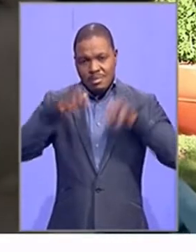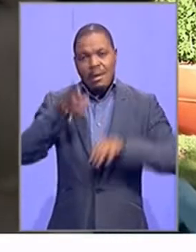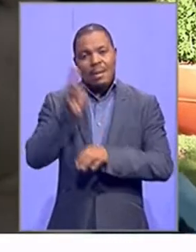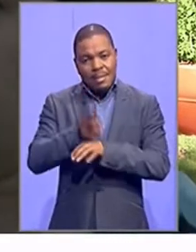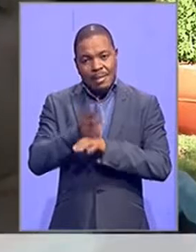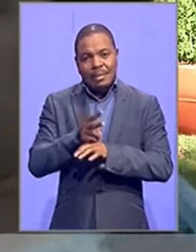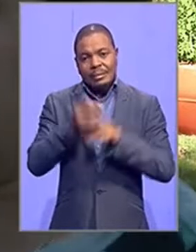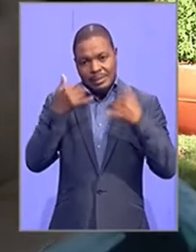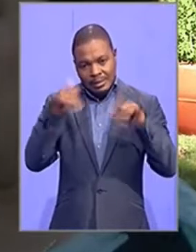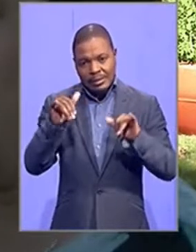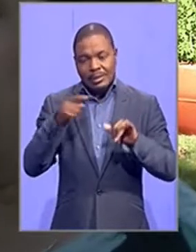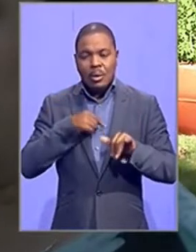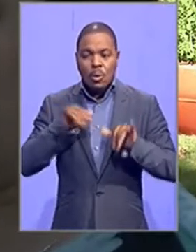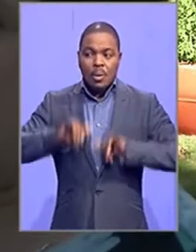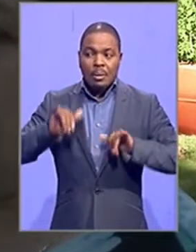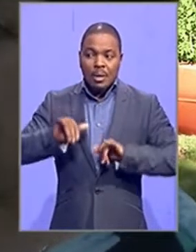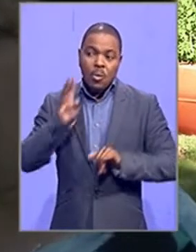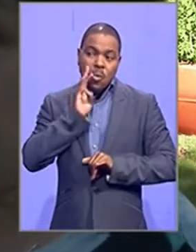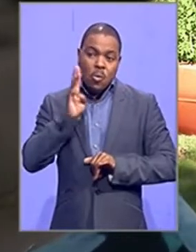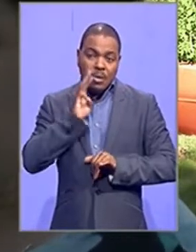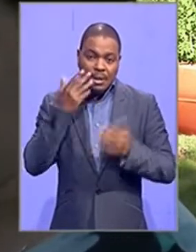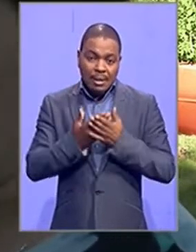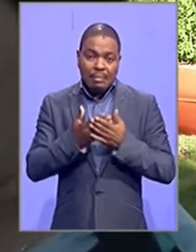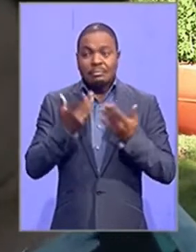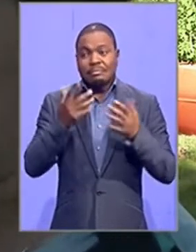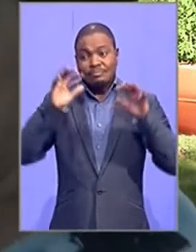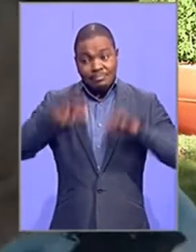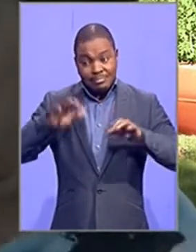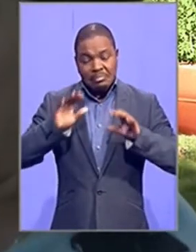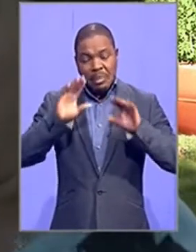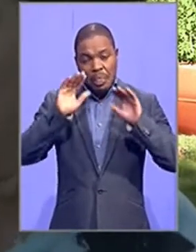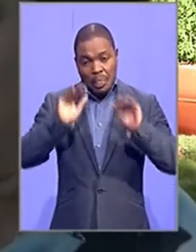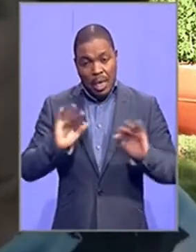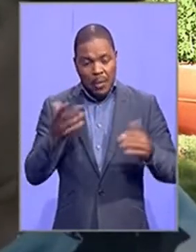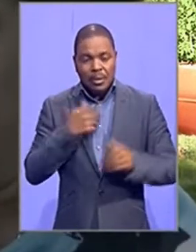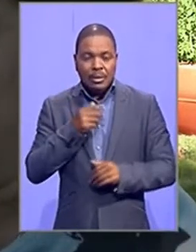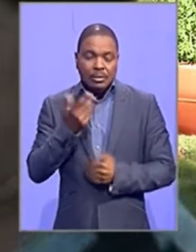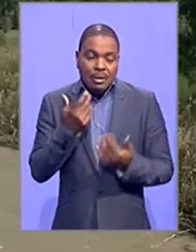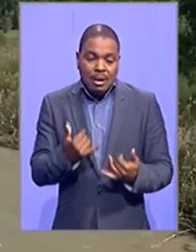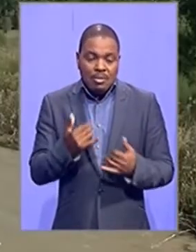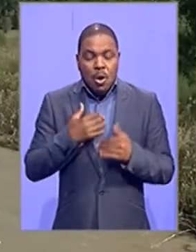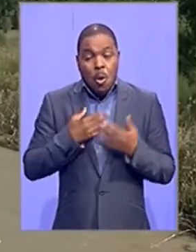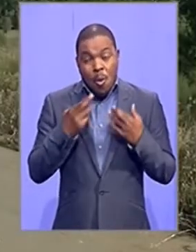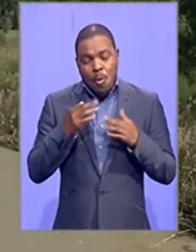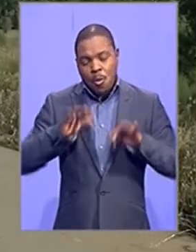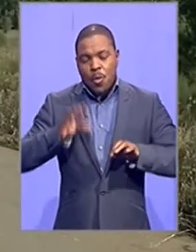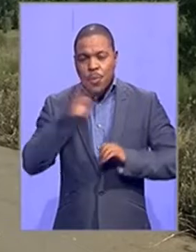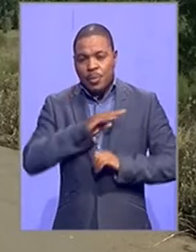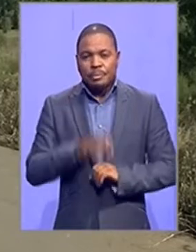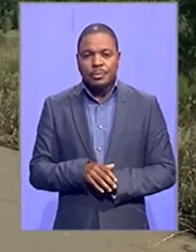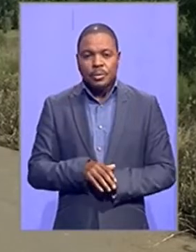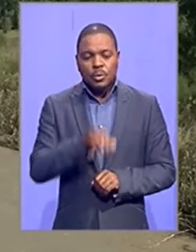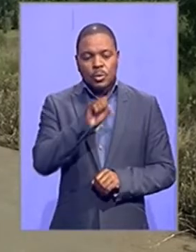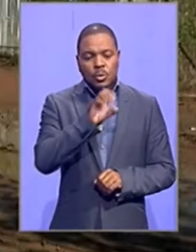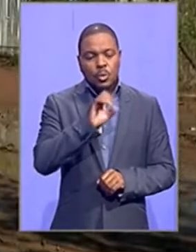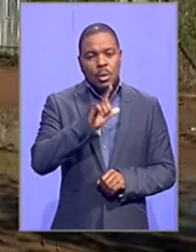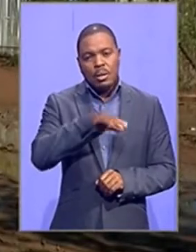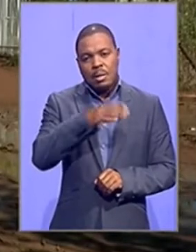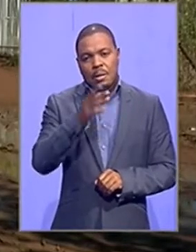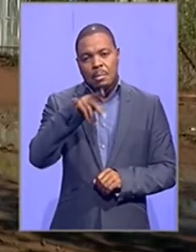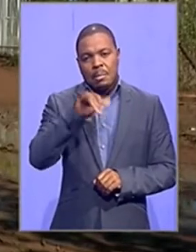So we're still waiting for that water to come down if it's raining. So at this stage, we hope for no rain. Masipala wa Salt Blackie wa re o